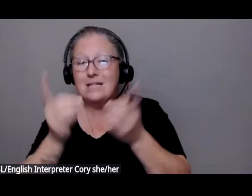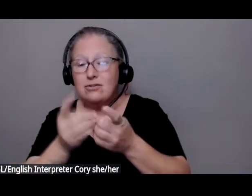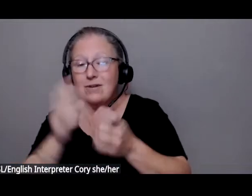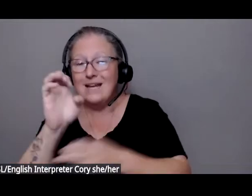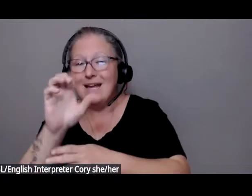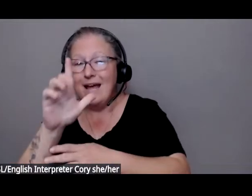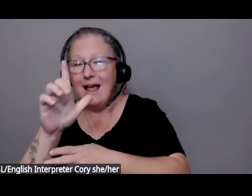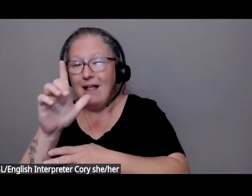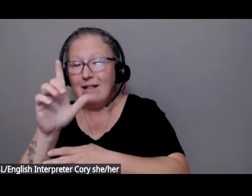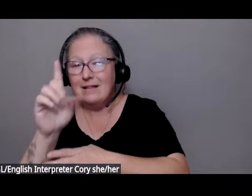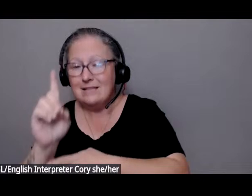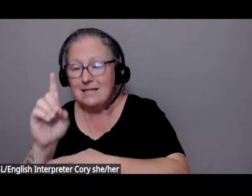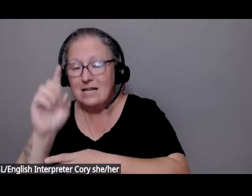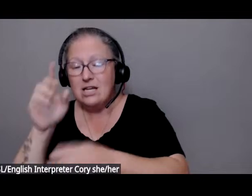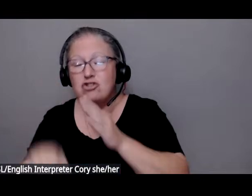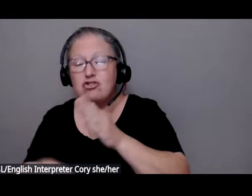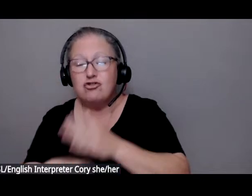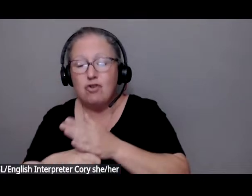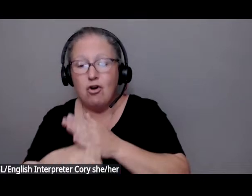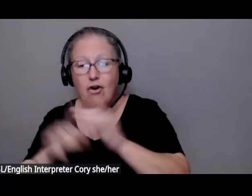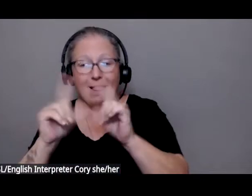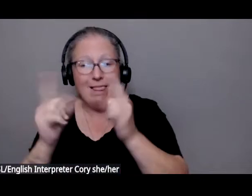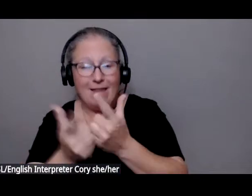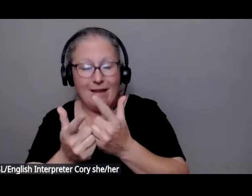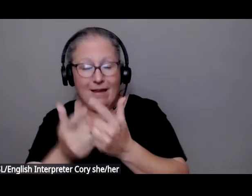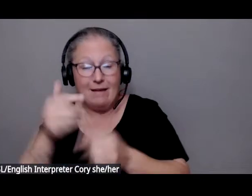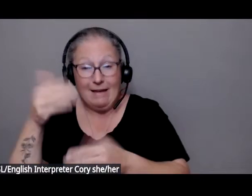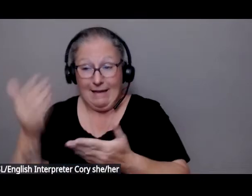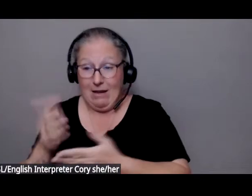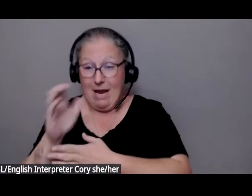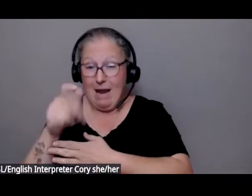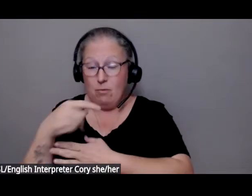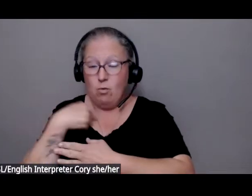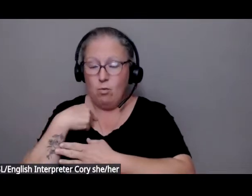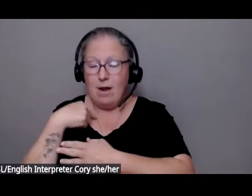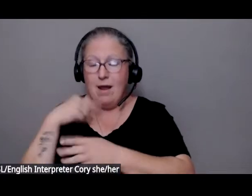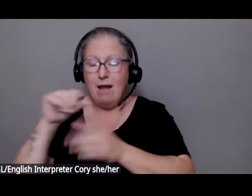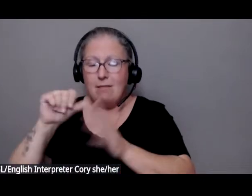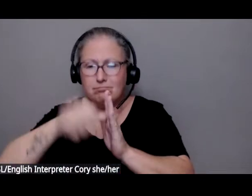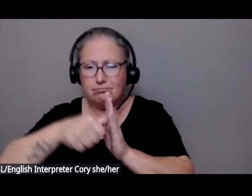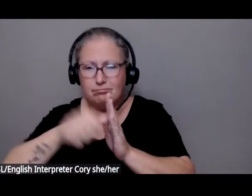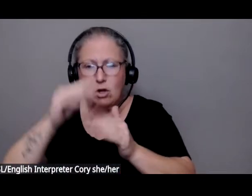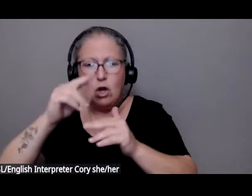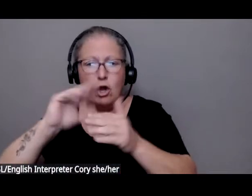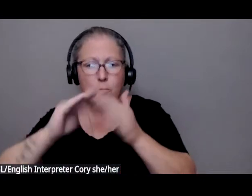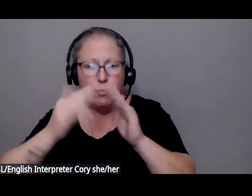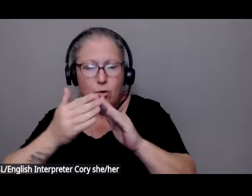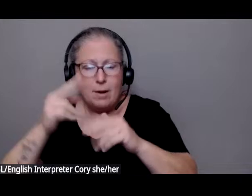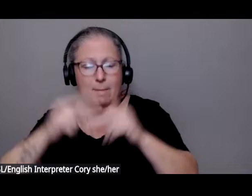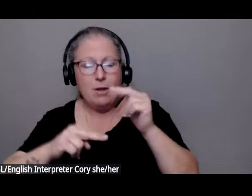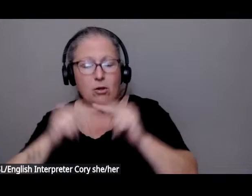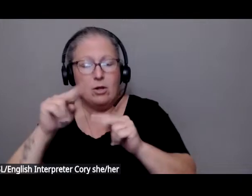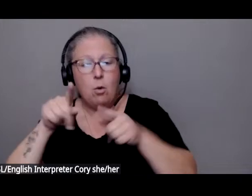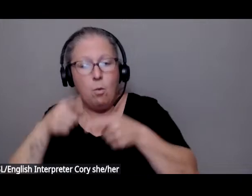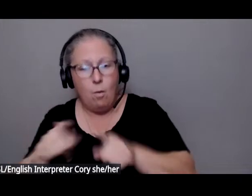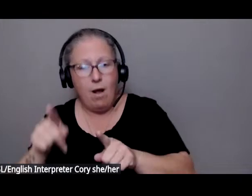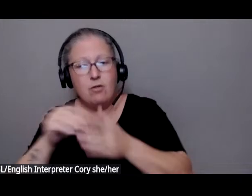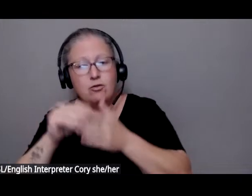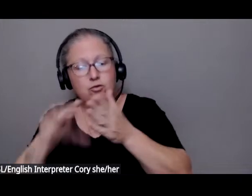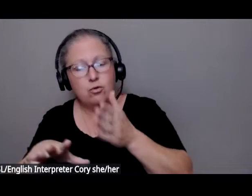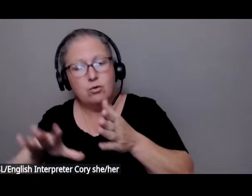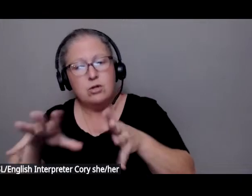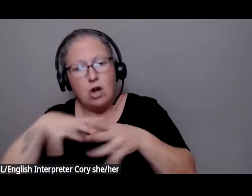soccer league. At Cappuccino, we emphasize community building with our students as they acquire English and